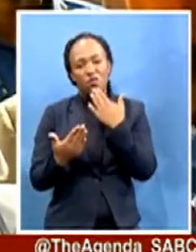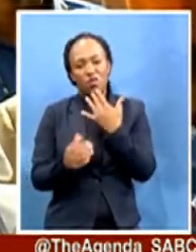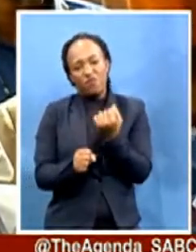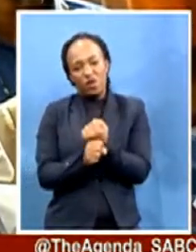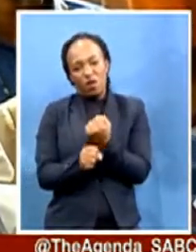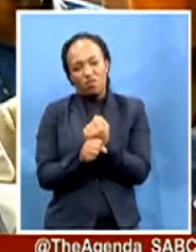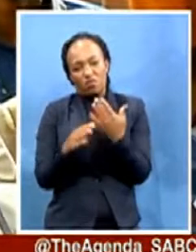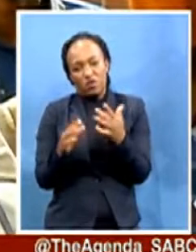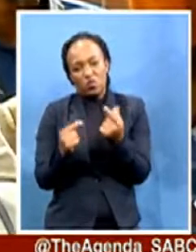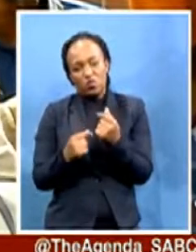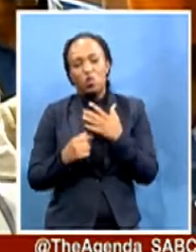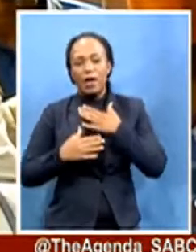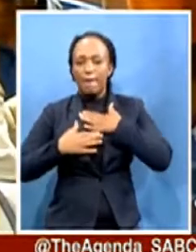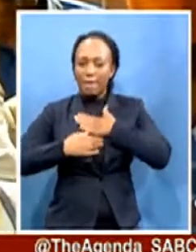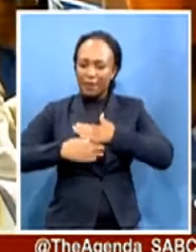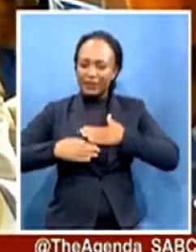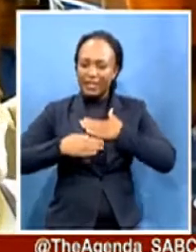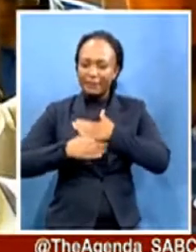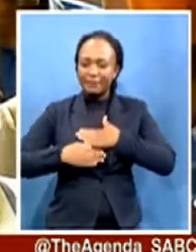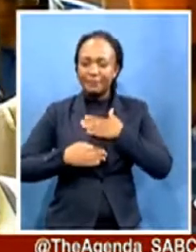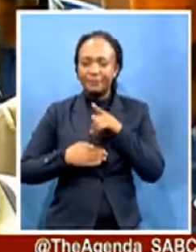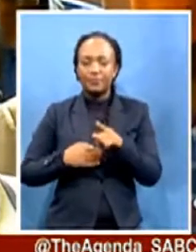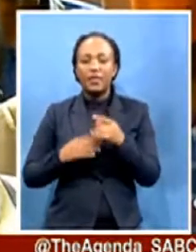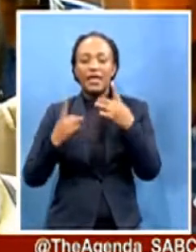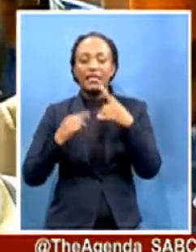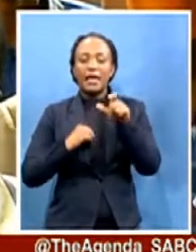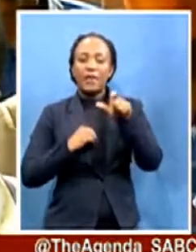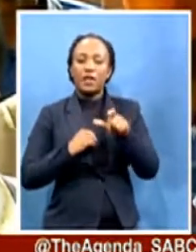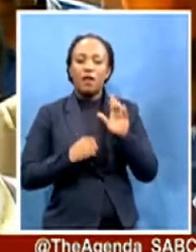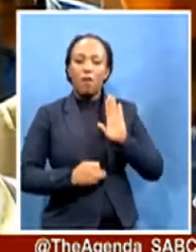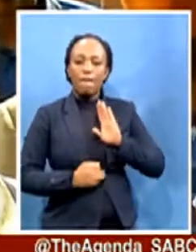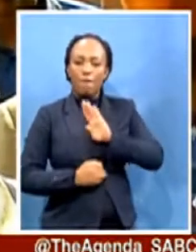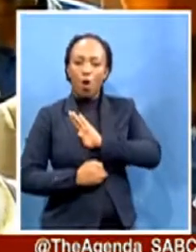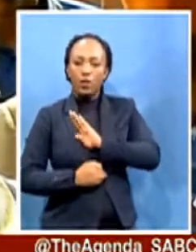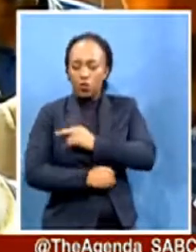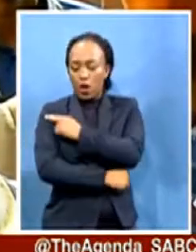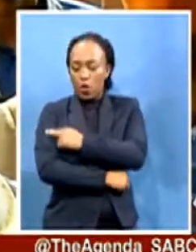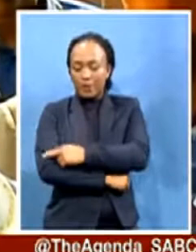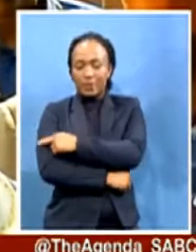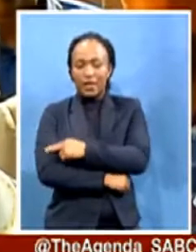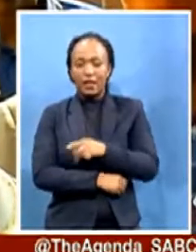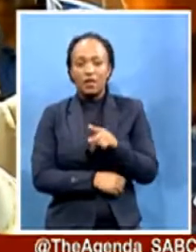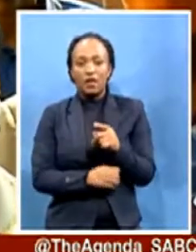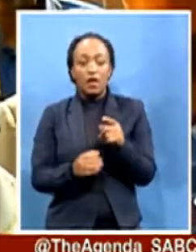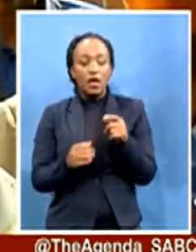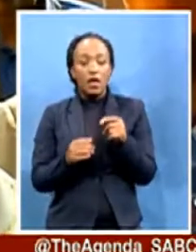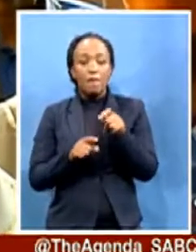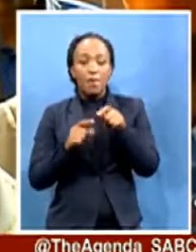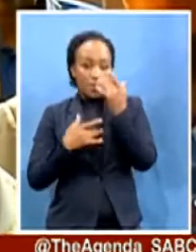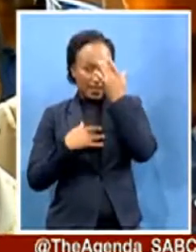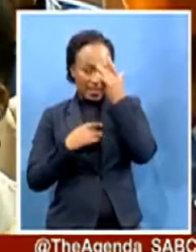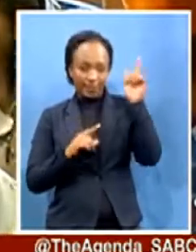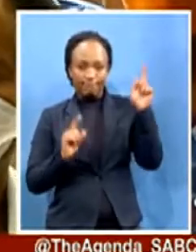hospital board was telling me that you are attracting patients who come from Mpumalanga province, and